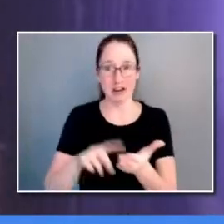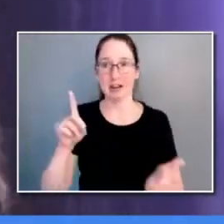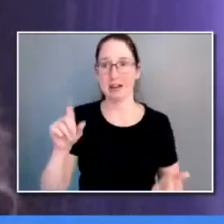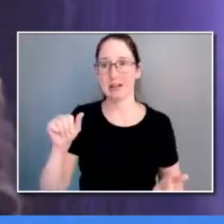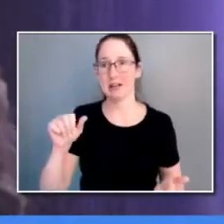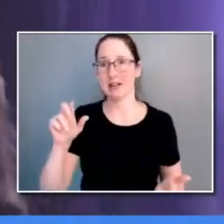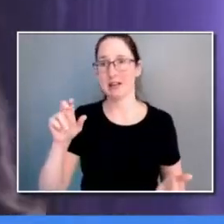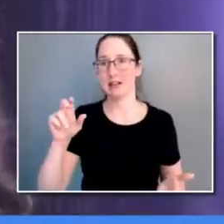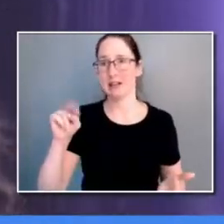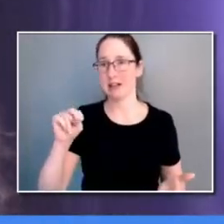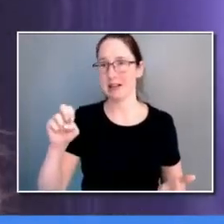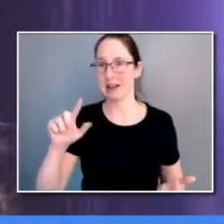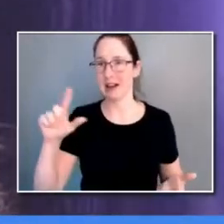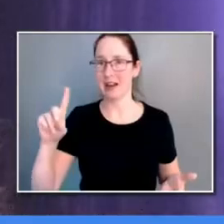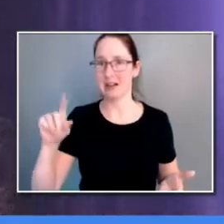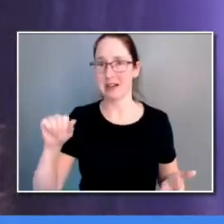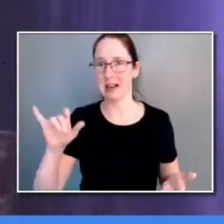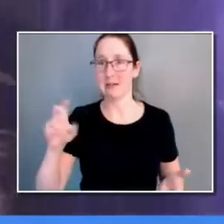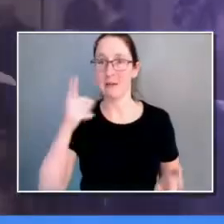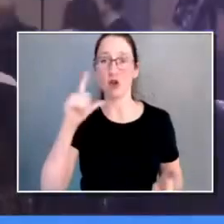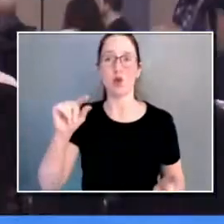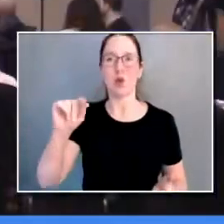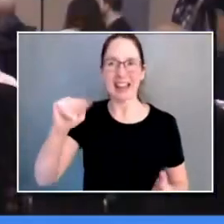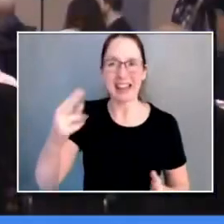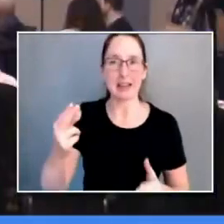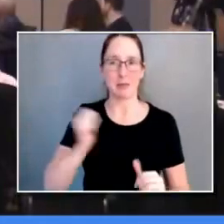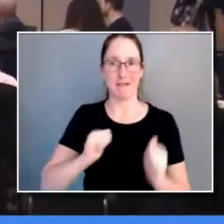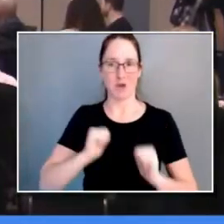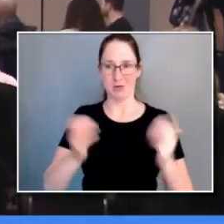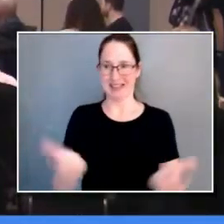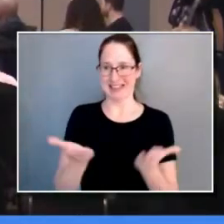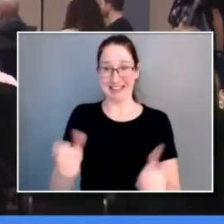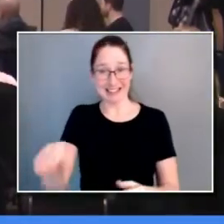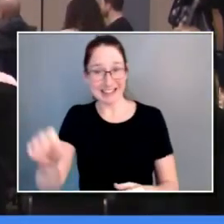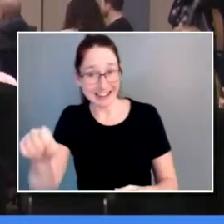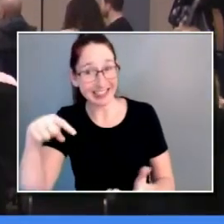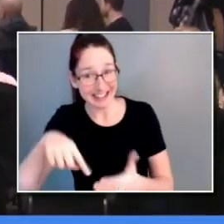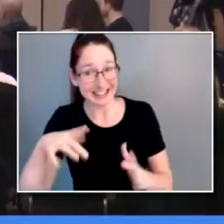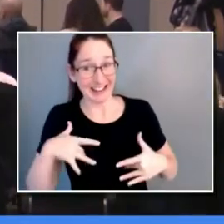his 20th performance here, at this event.